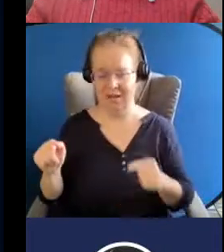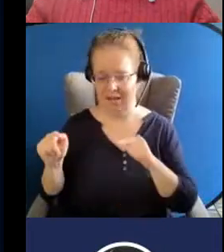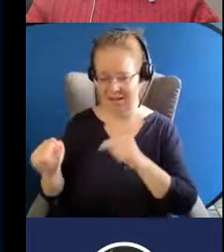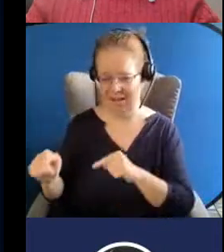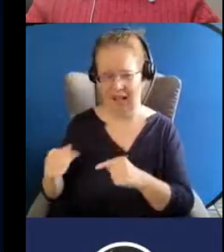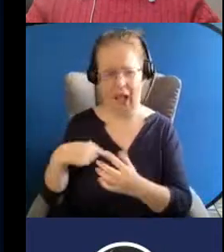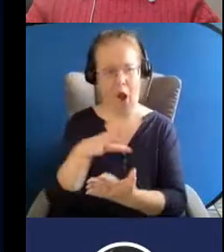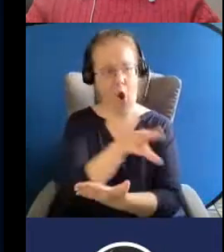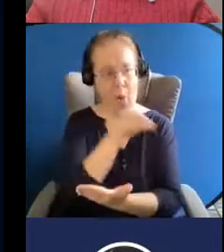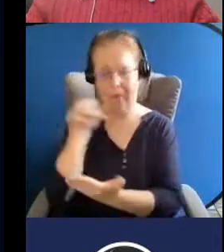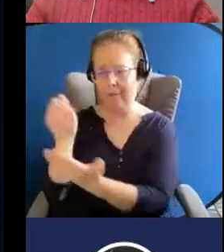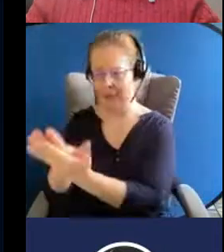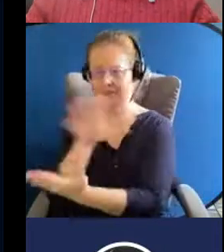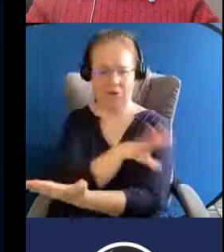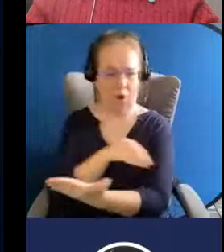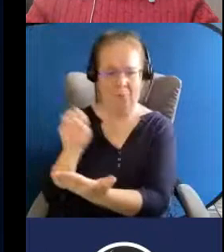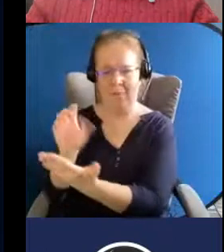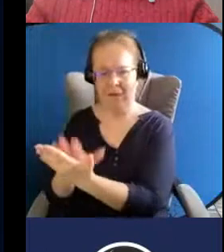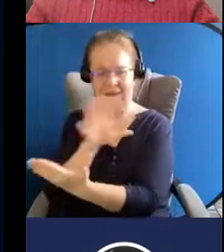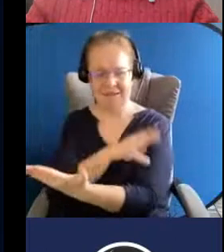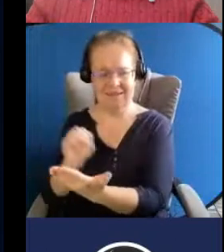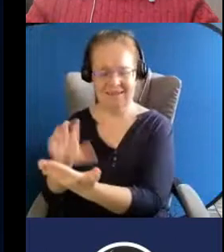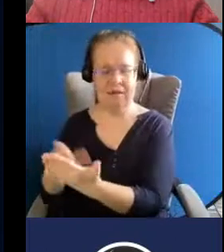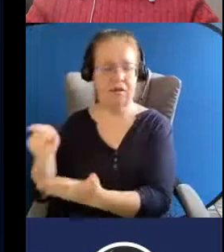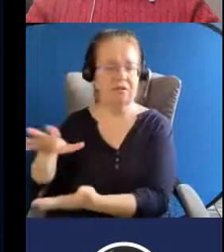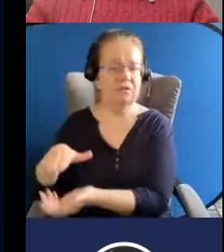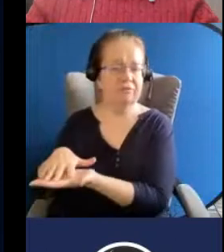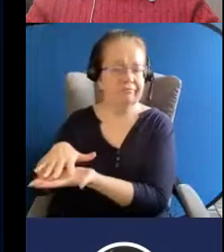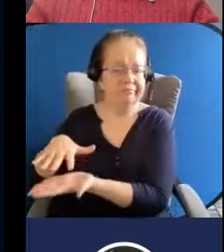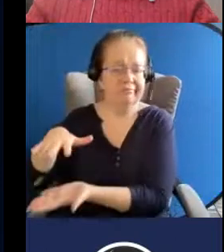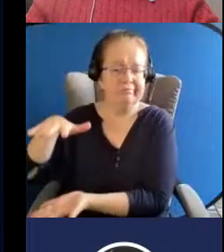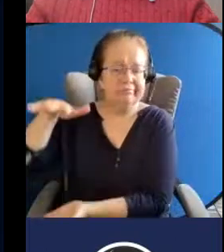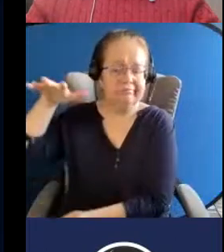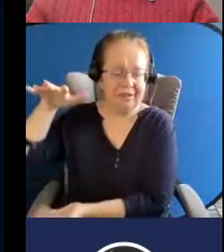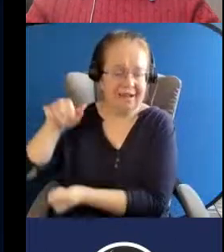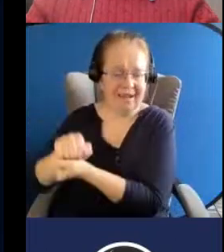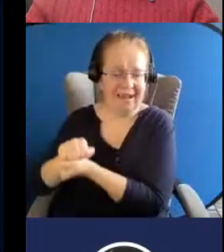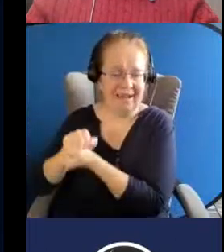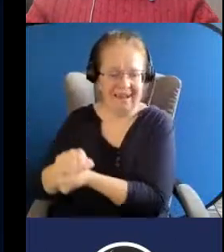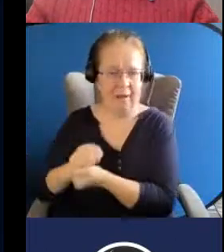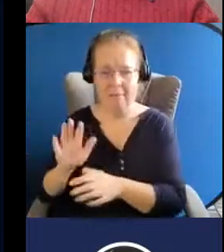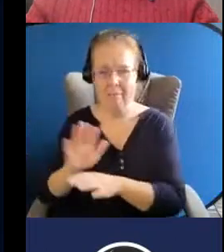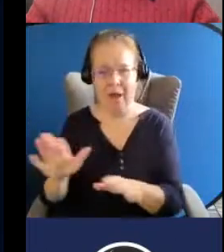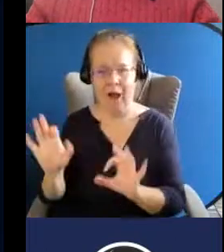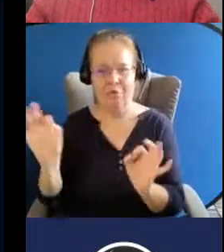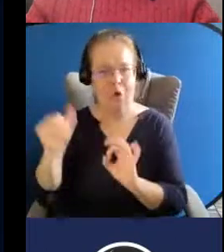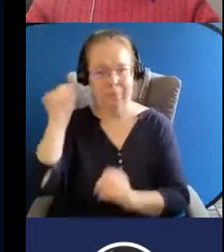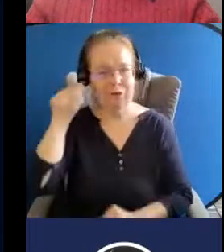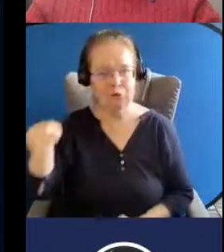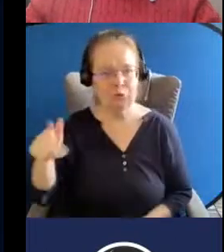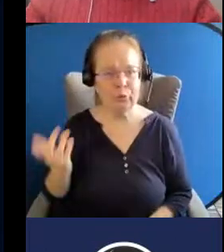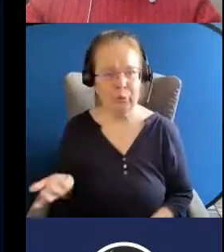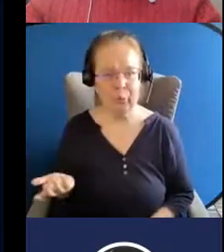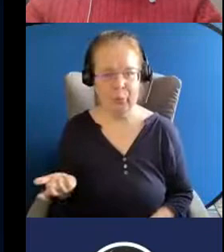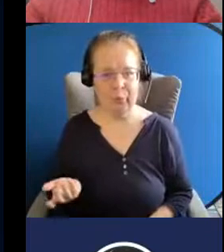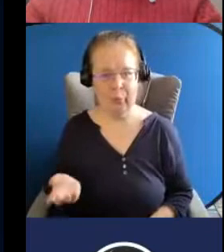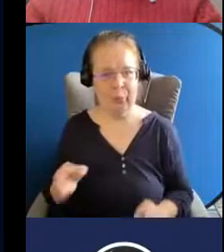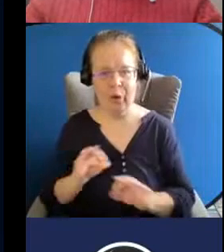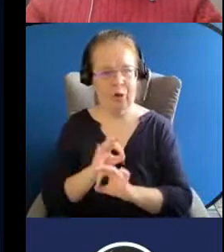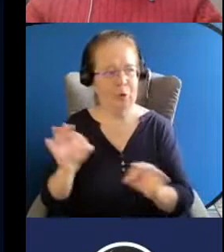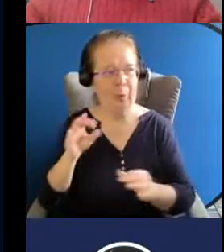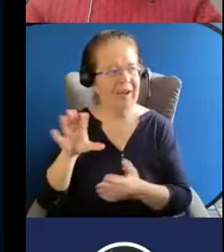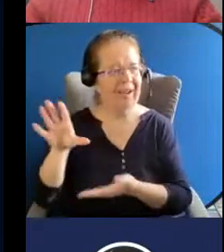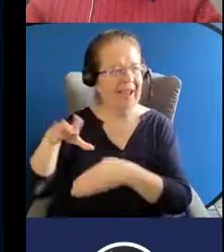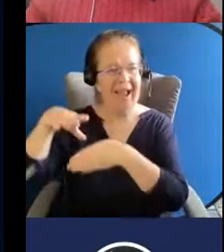the number of copying and pasting that you do, Windows key V has been around for a while, but it wasn't discoverable. I never knew that at all. That would have